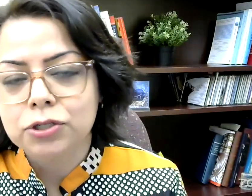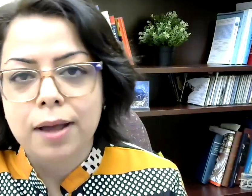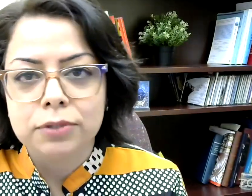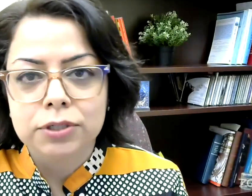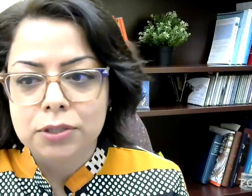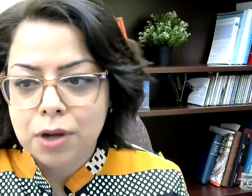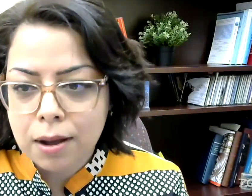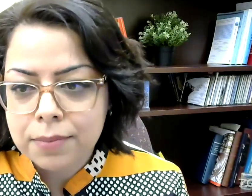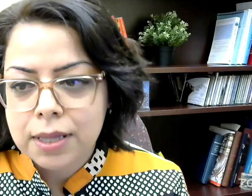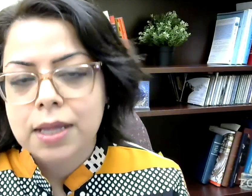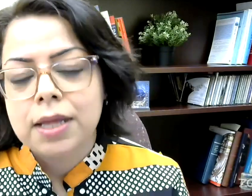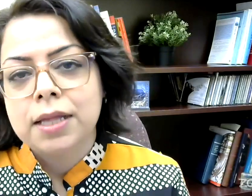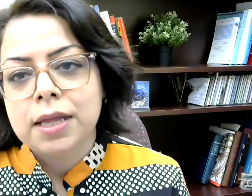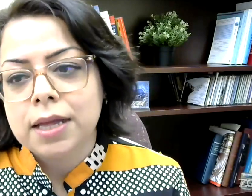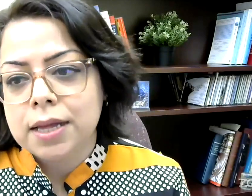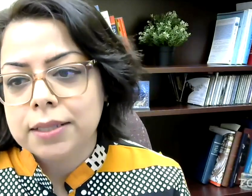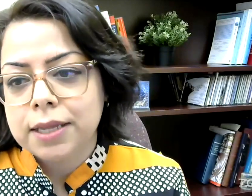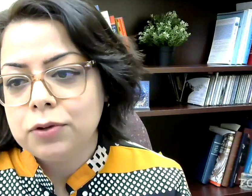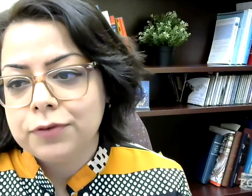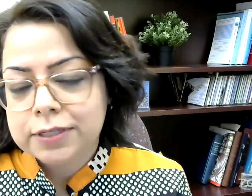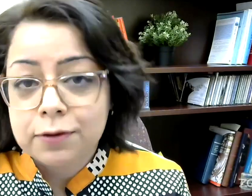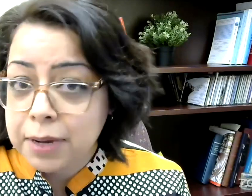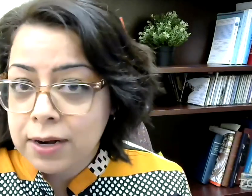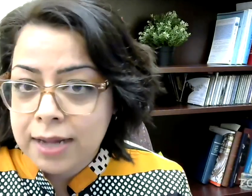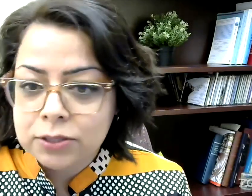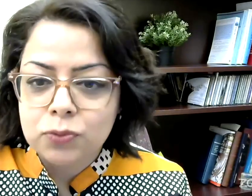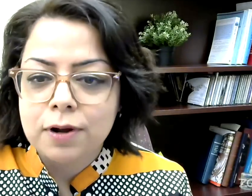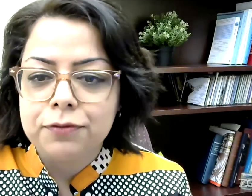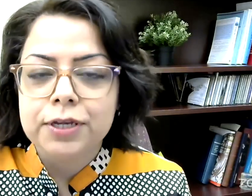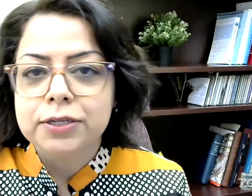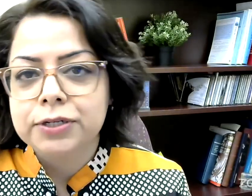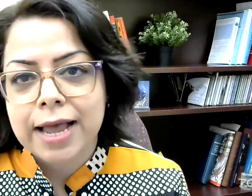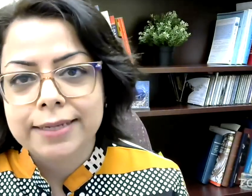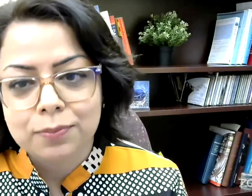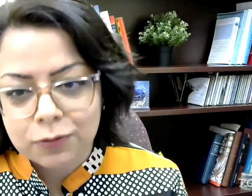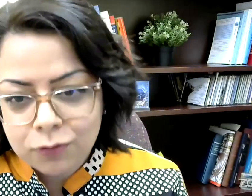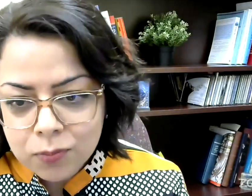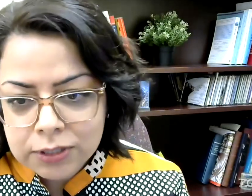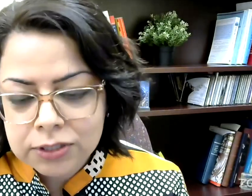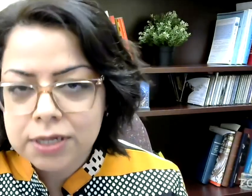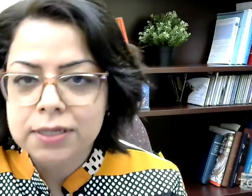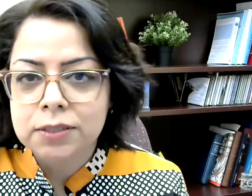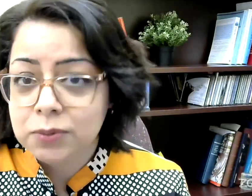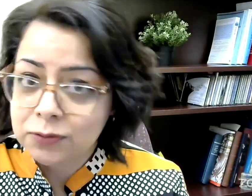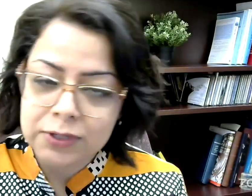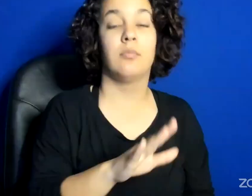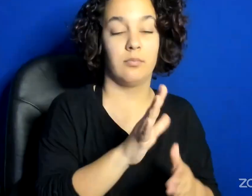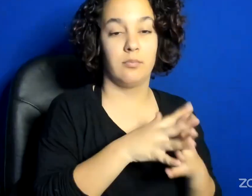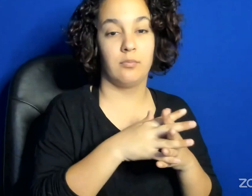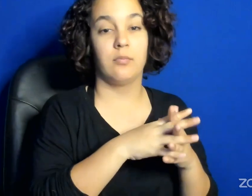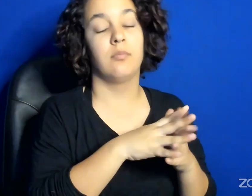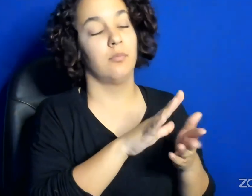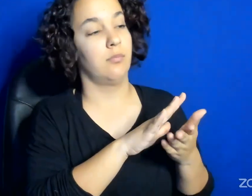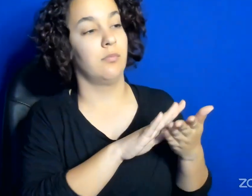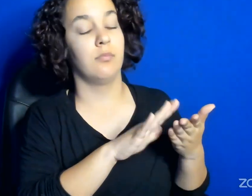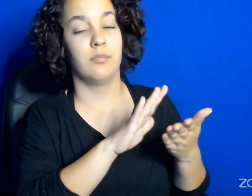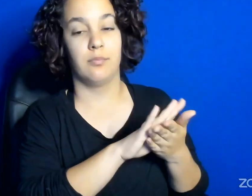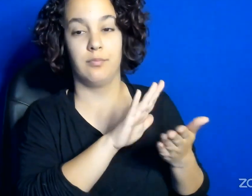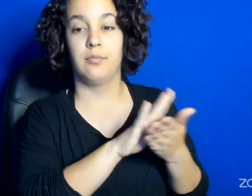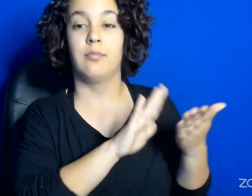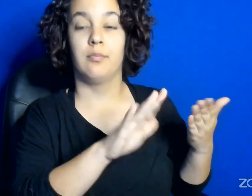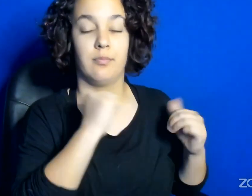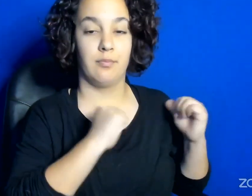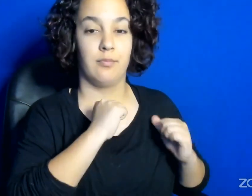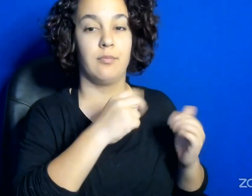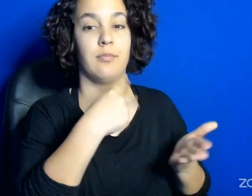at theatretimes.com, the University of Maryland School of Theater, Dance, and Performance Studies, specifically Dr. Kathleen Marshall